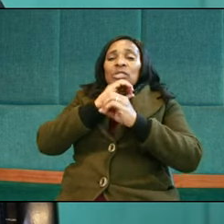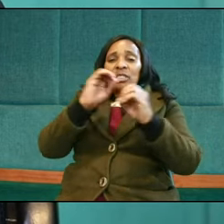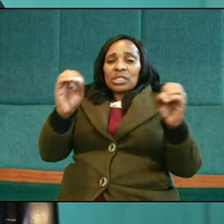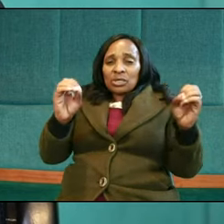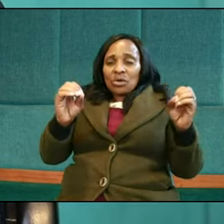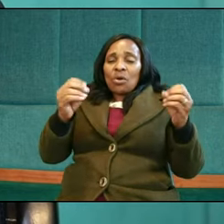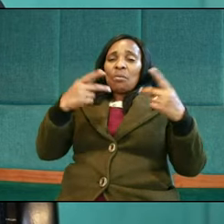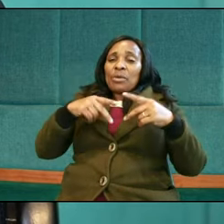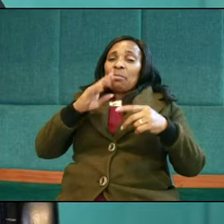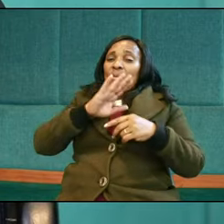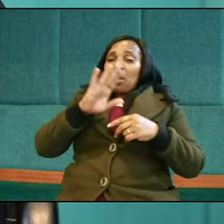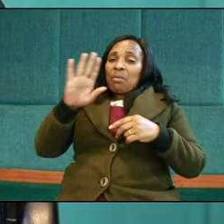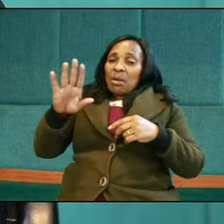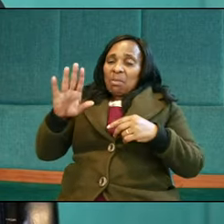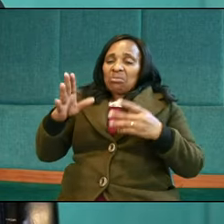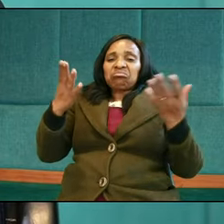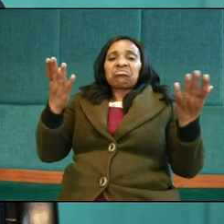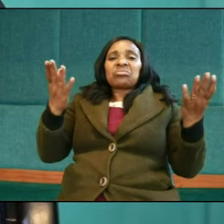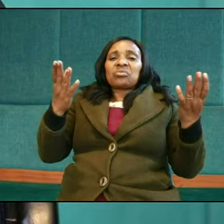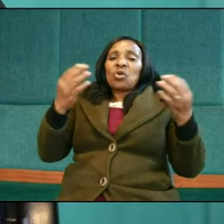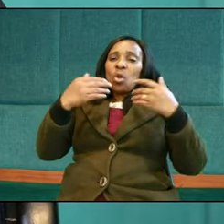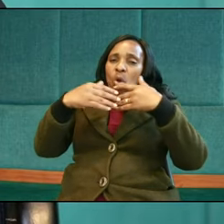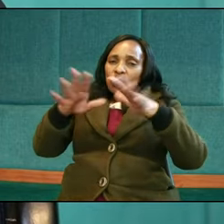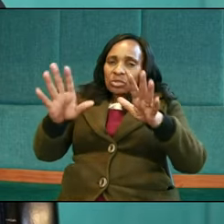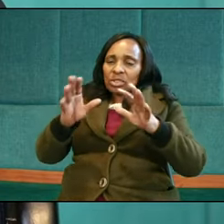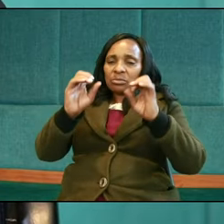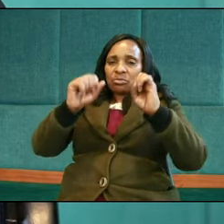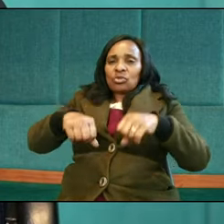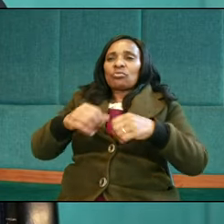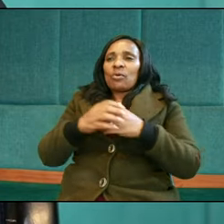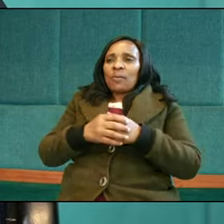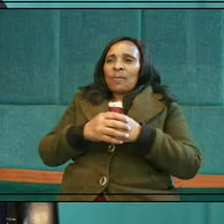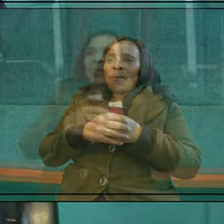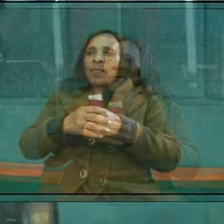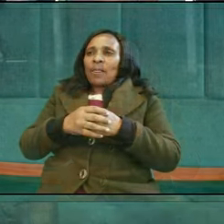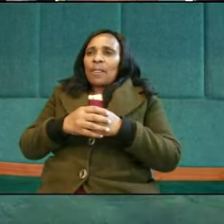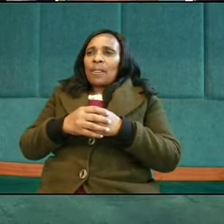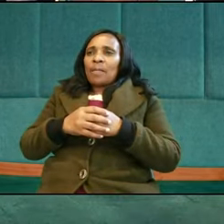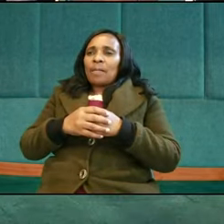his people will obviously be lost. Mm-hmm. Yeah.